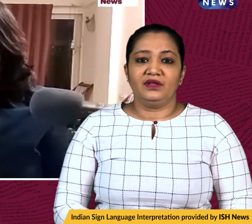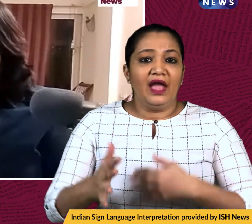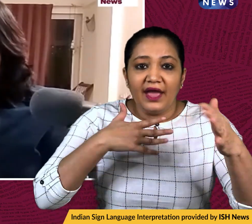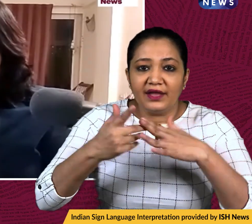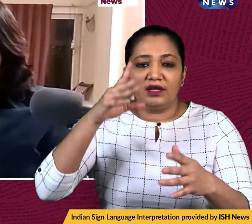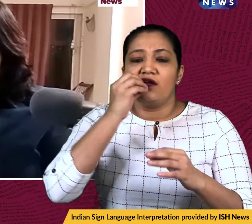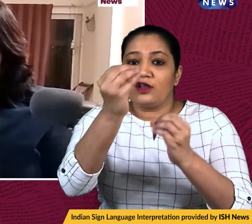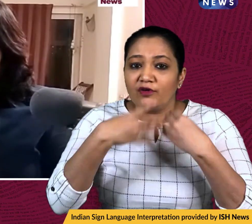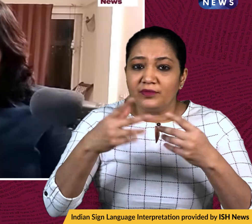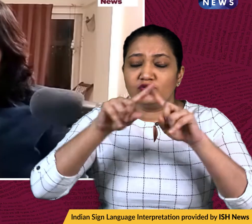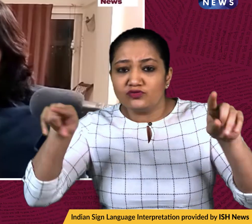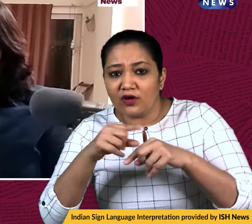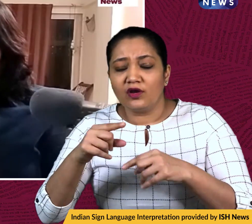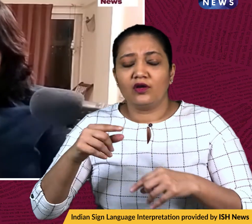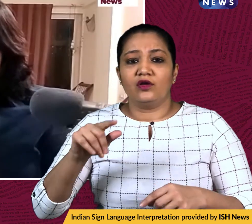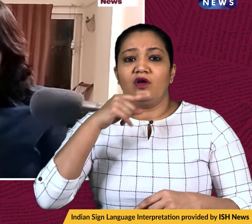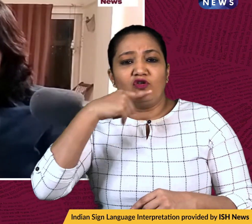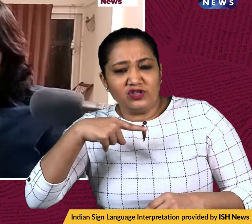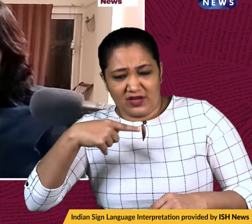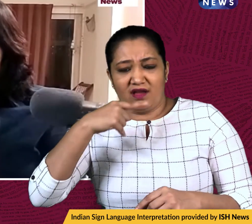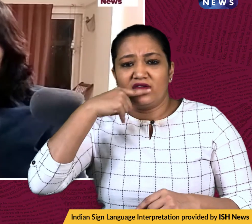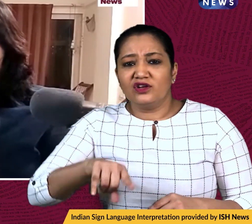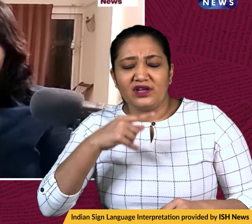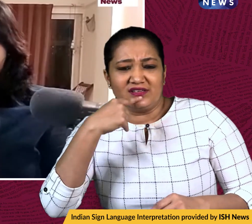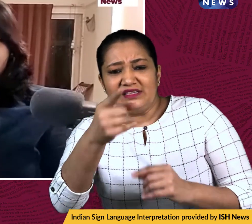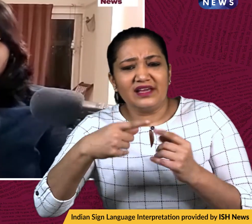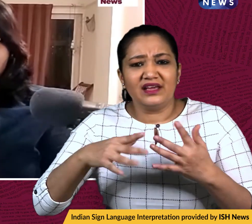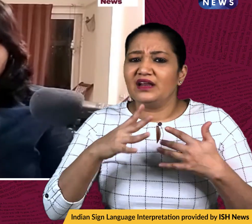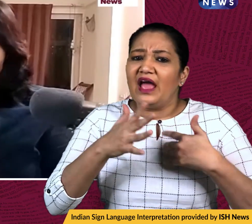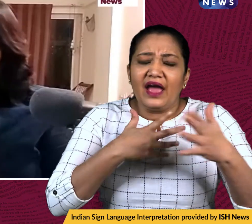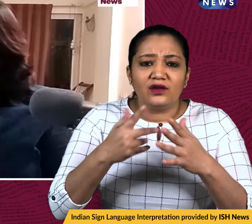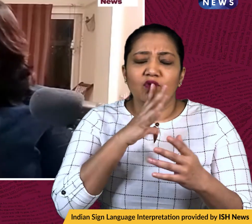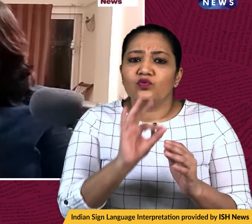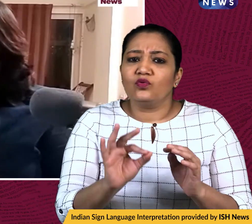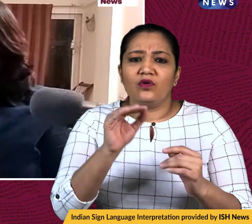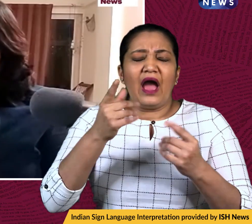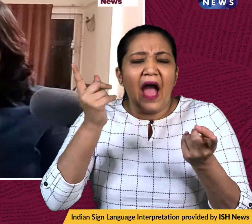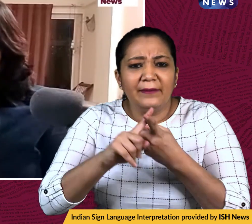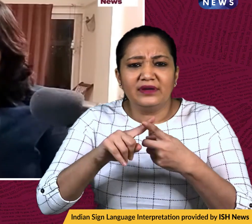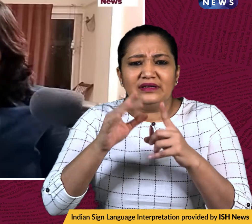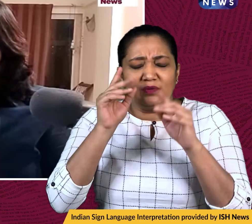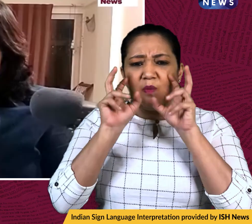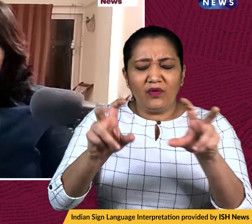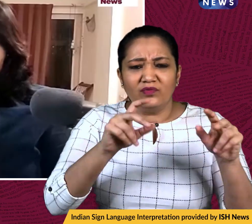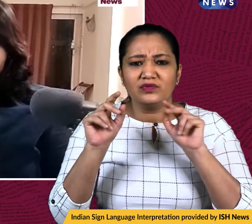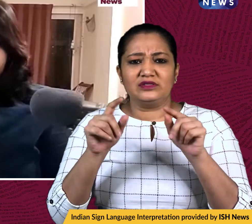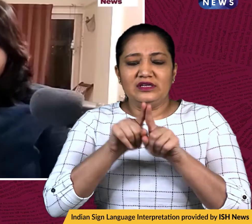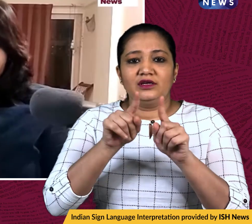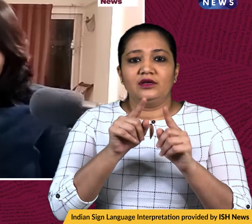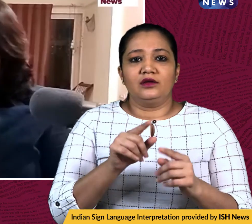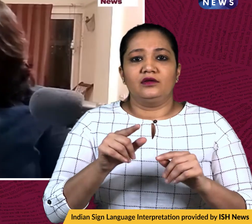against any disinformation Moscow put forward in what was expected to be one of the most closely